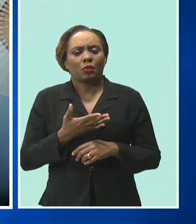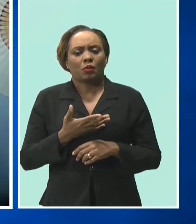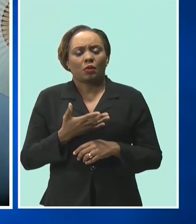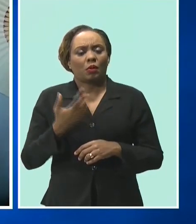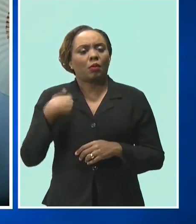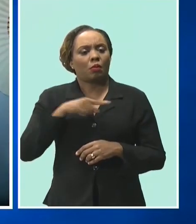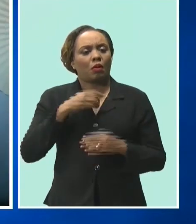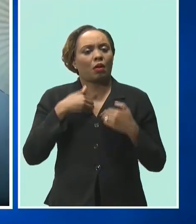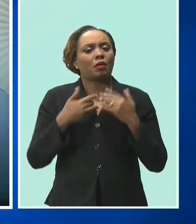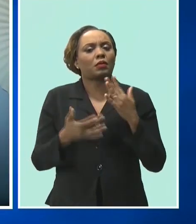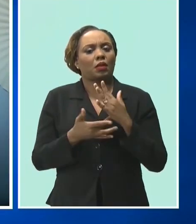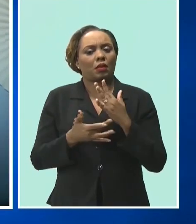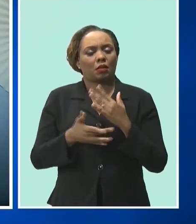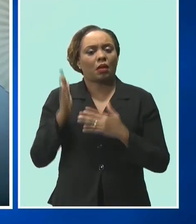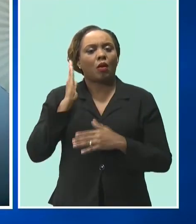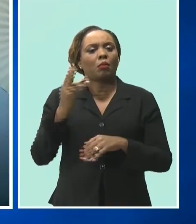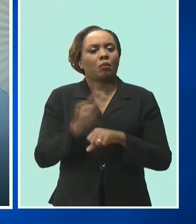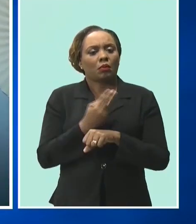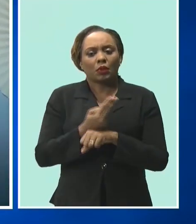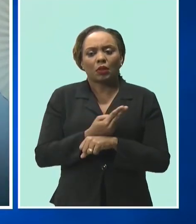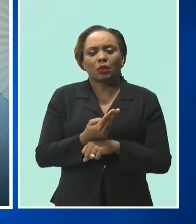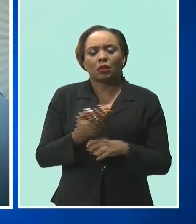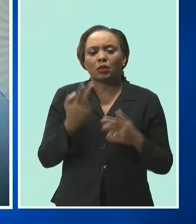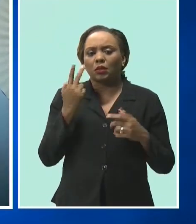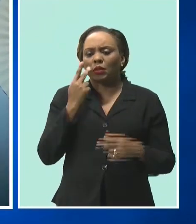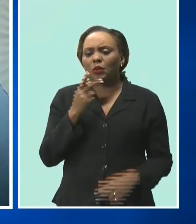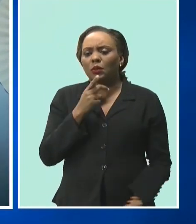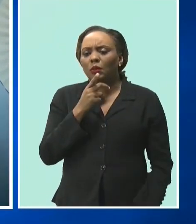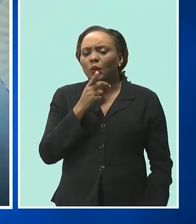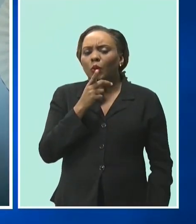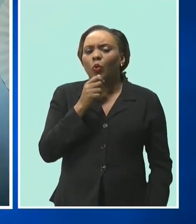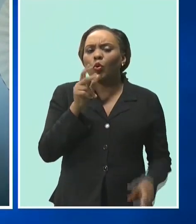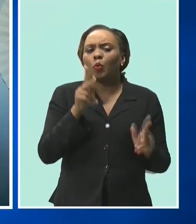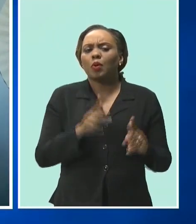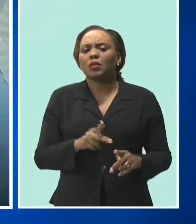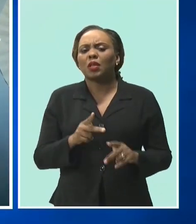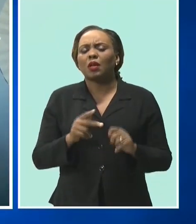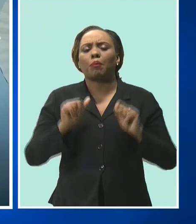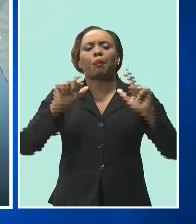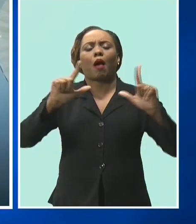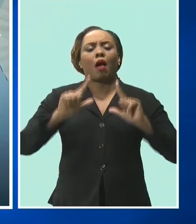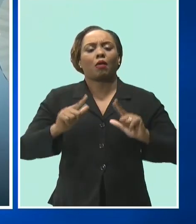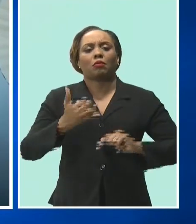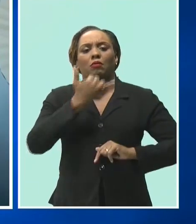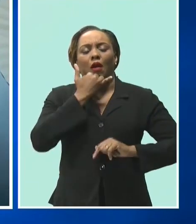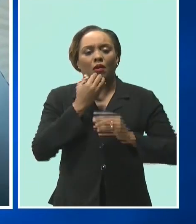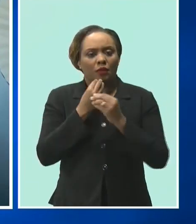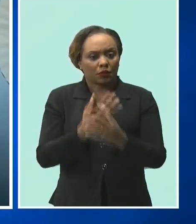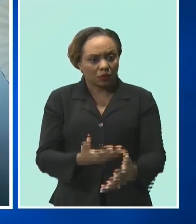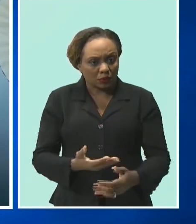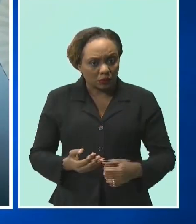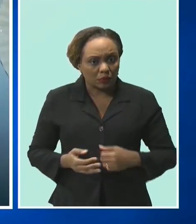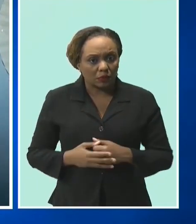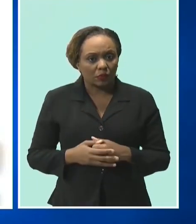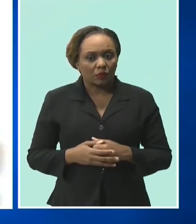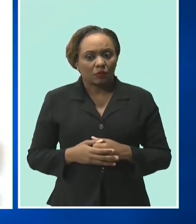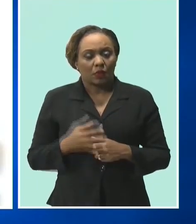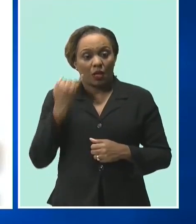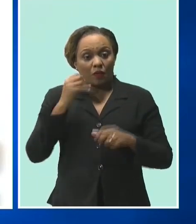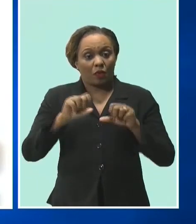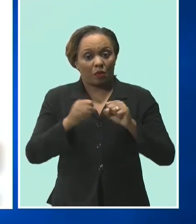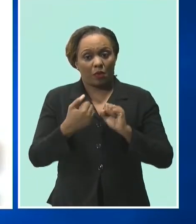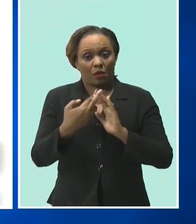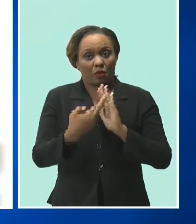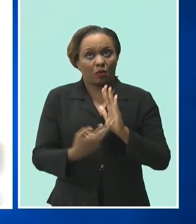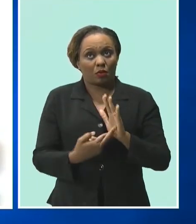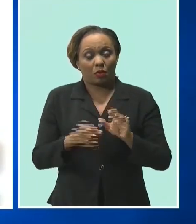cyber technology that we will be using to be able to try to track to the best of our ability anybody who's in breach of that protocol. There